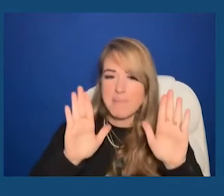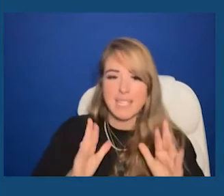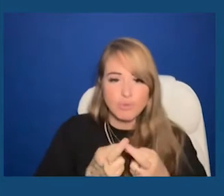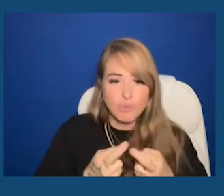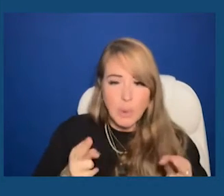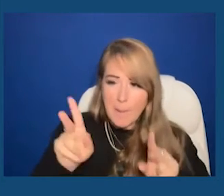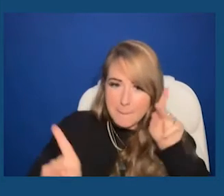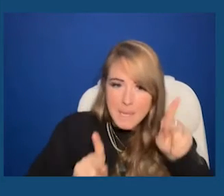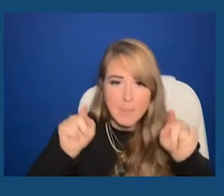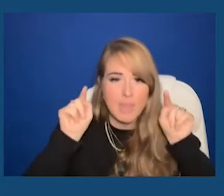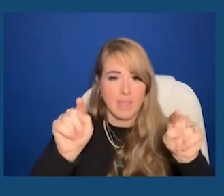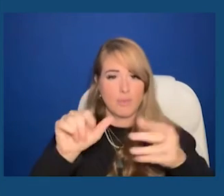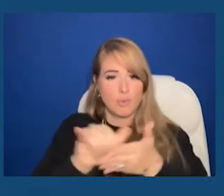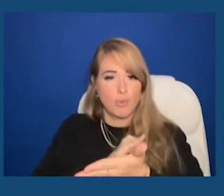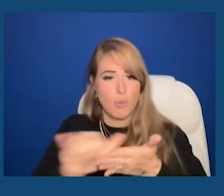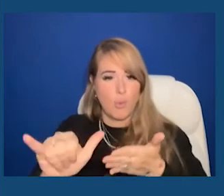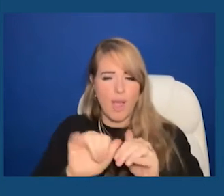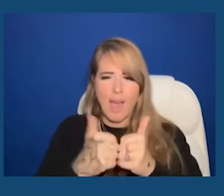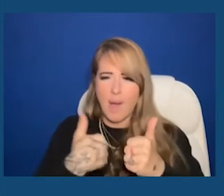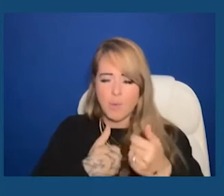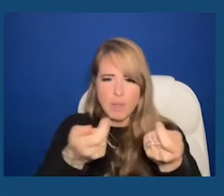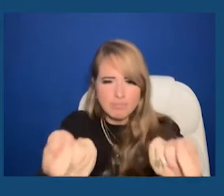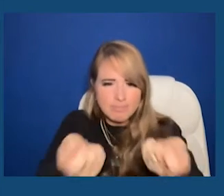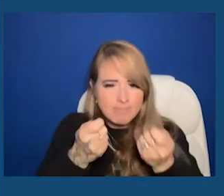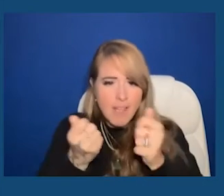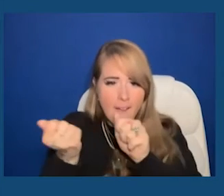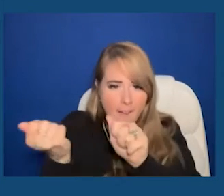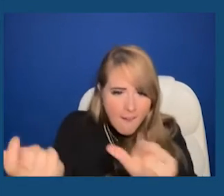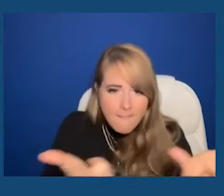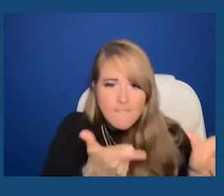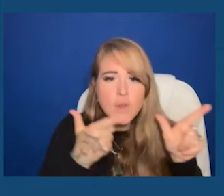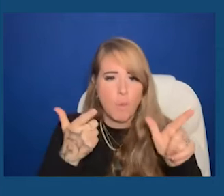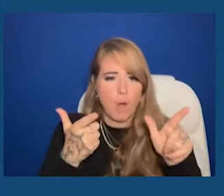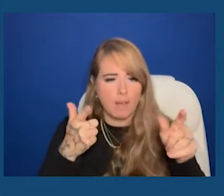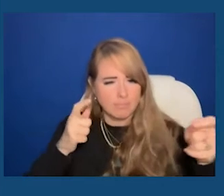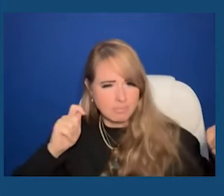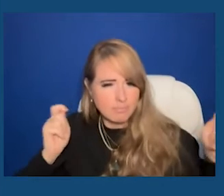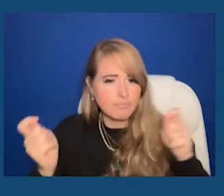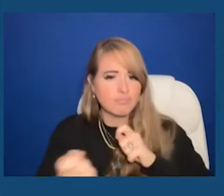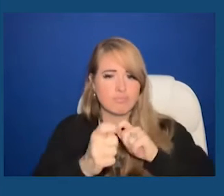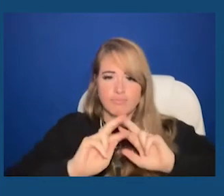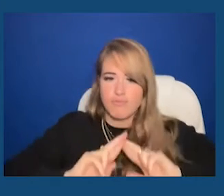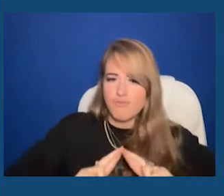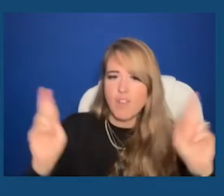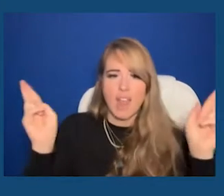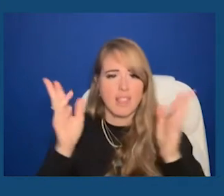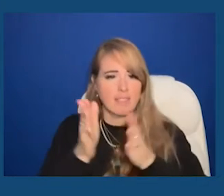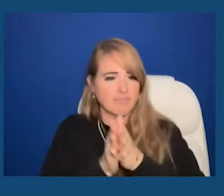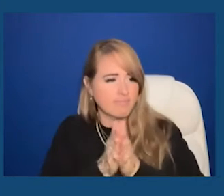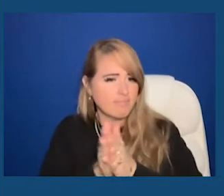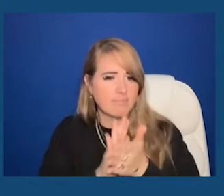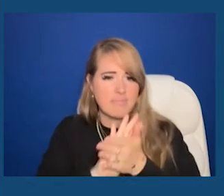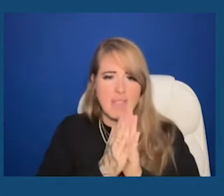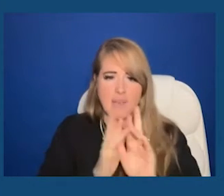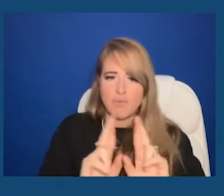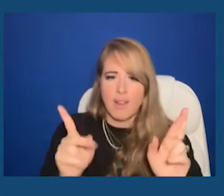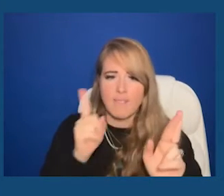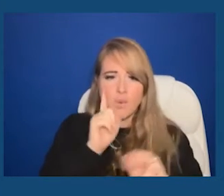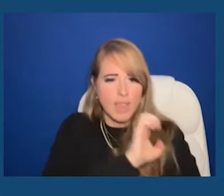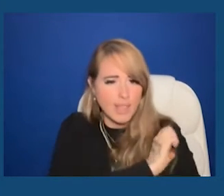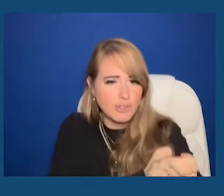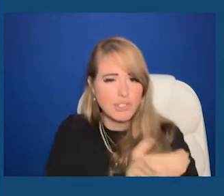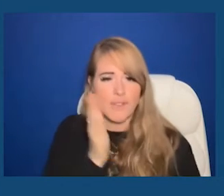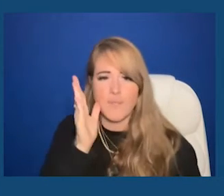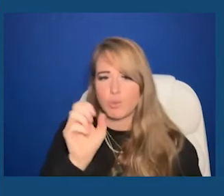for the next decades. How we get everyone transitioned and prepared for the energy, future jobs,